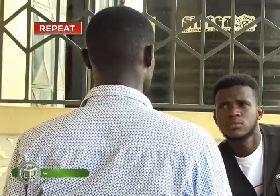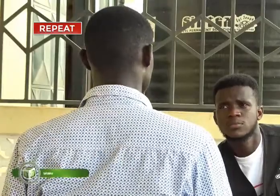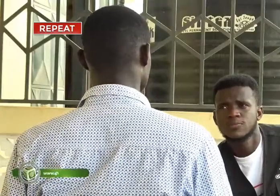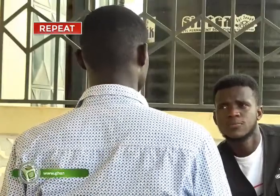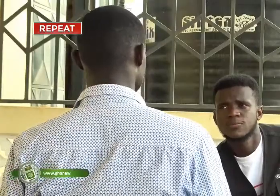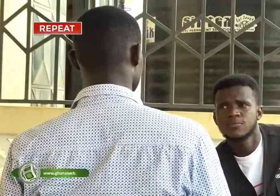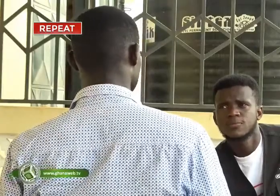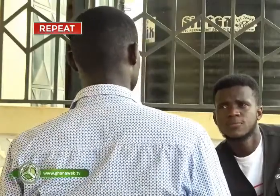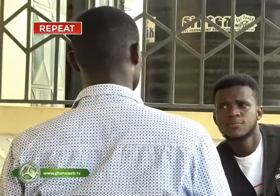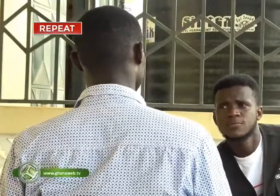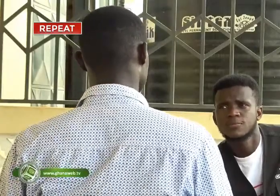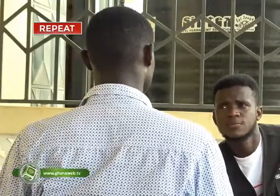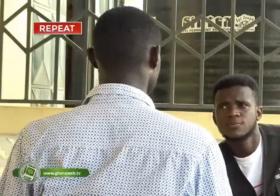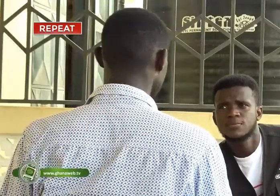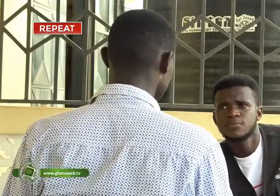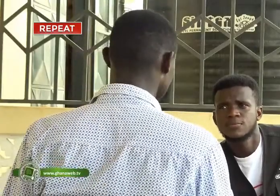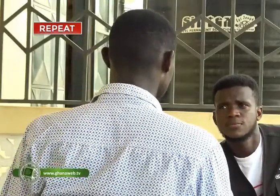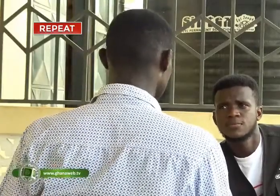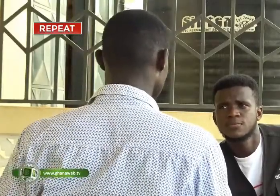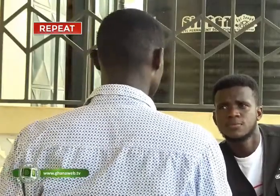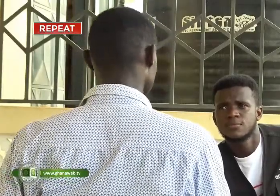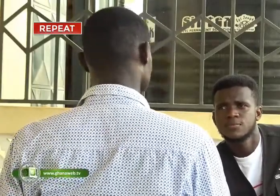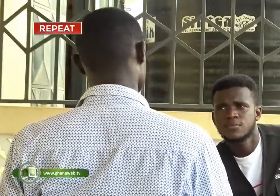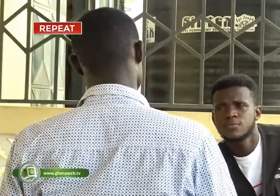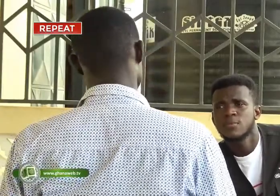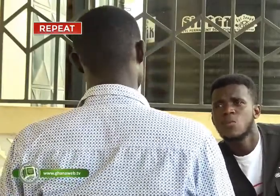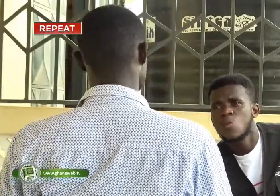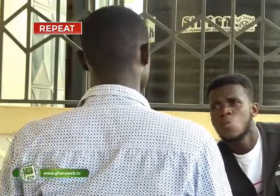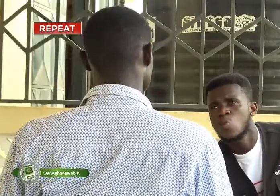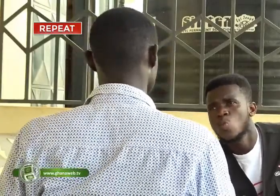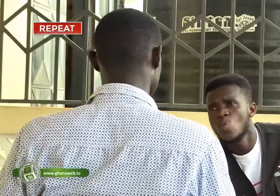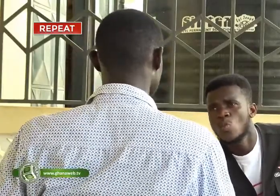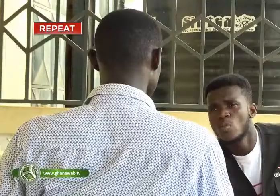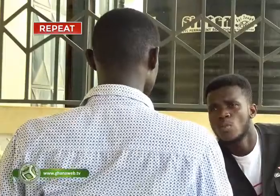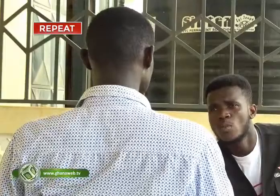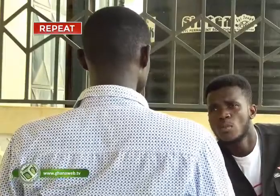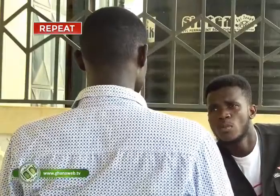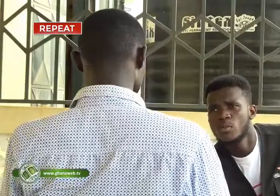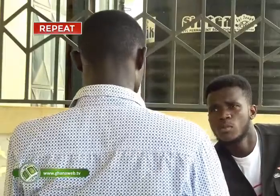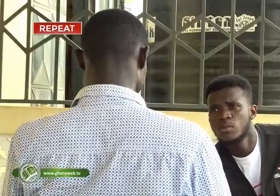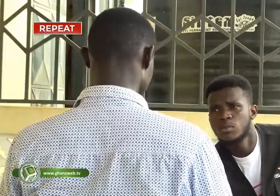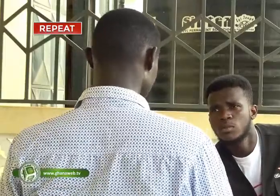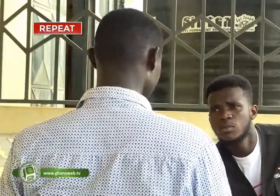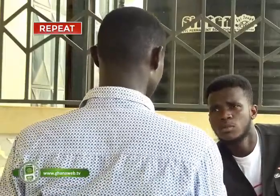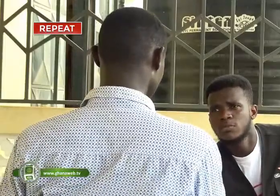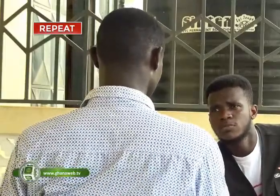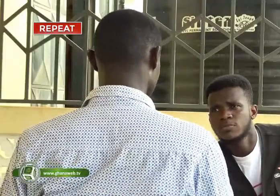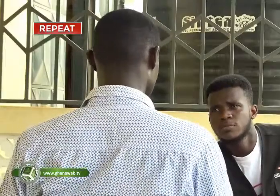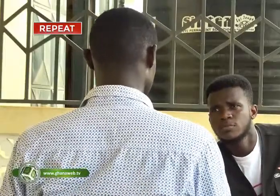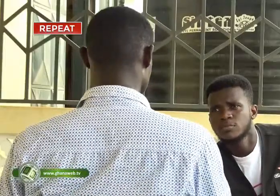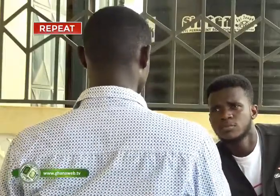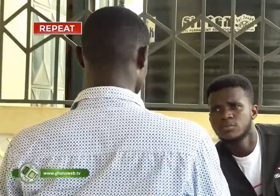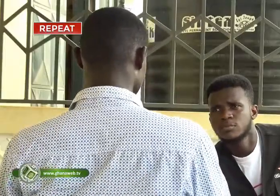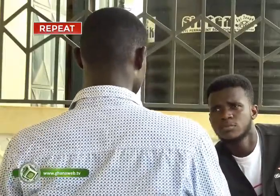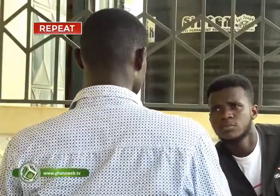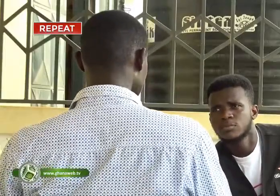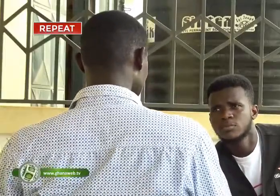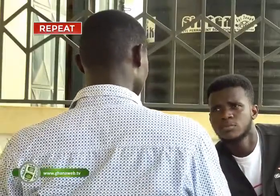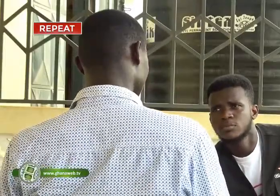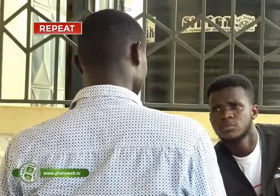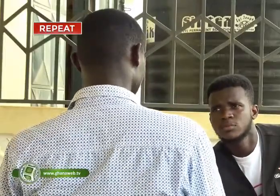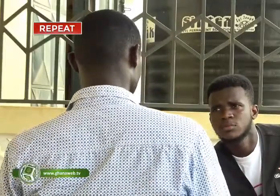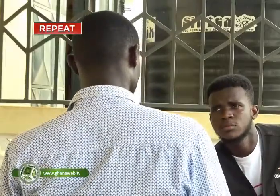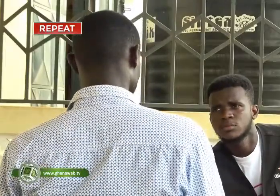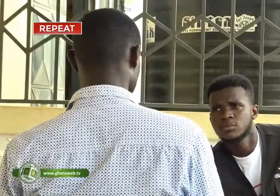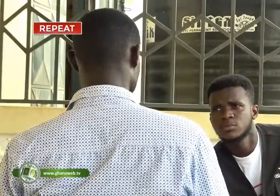witness. So I saw the house prefect, that's my friend, and I went to him. When I went to him, I was like,